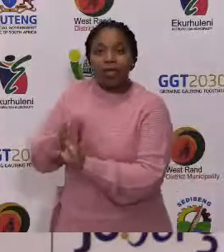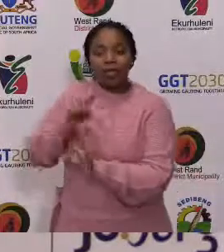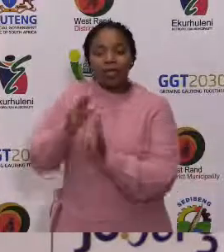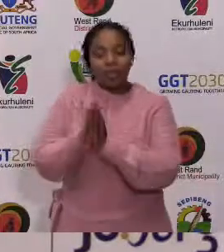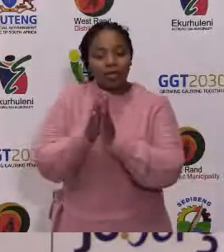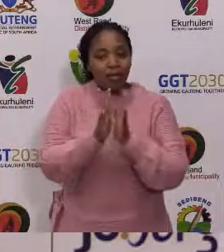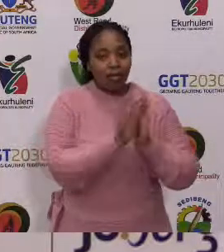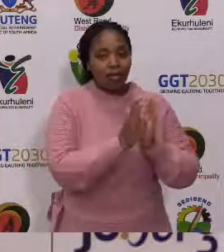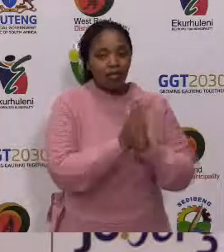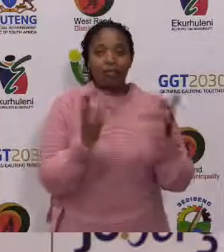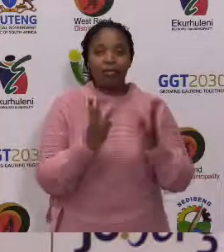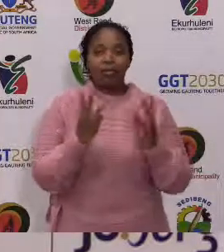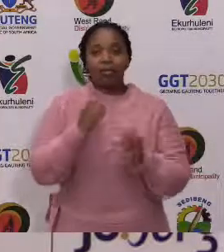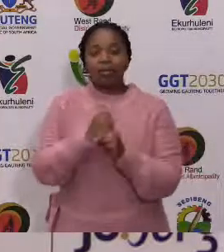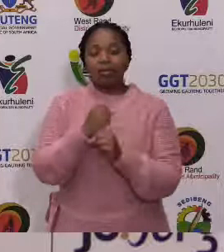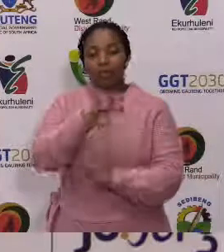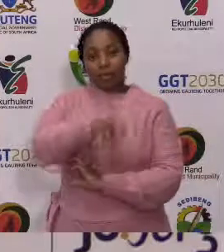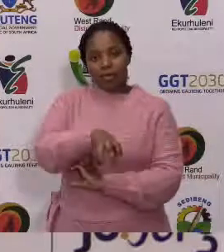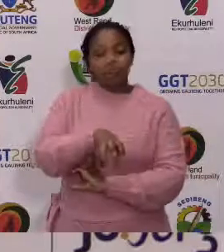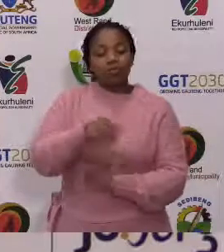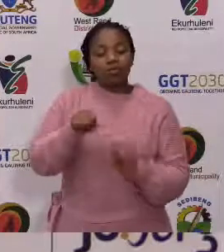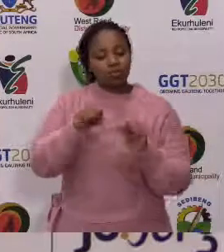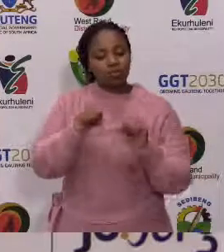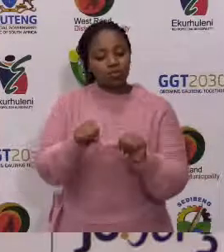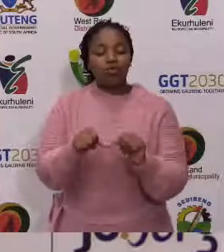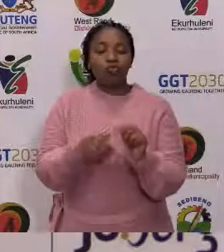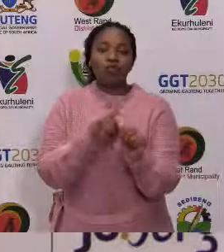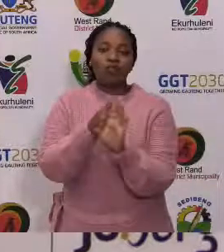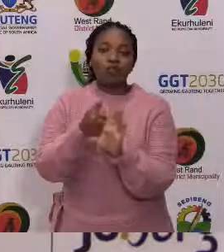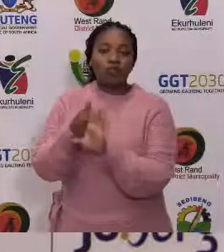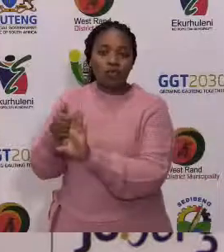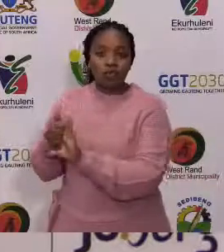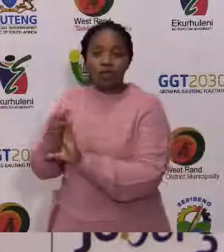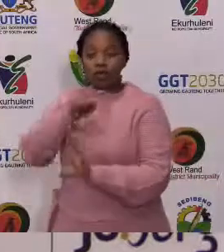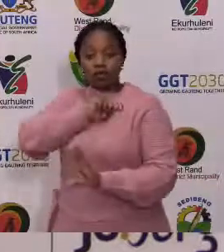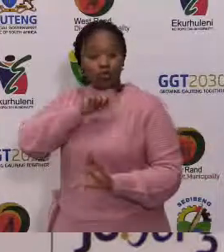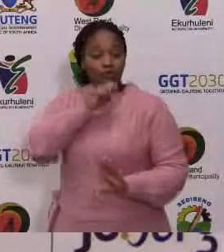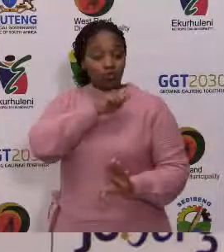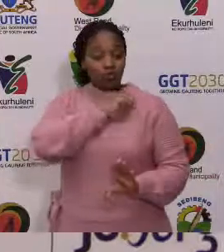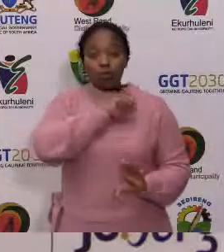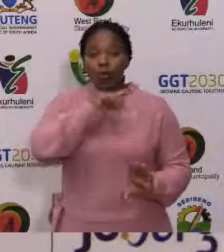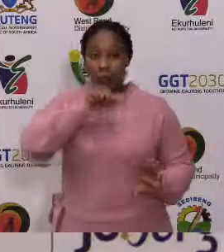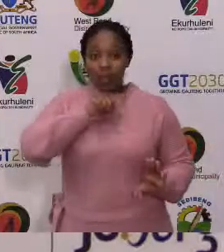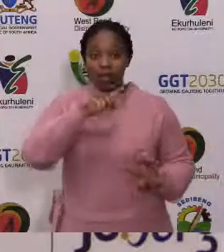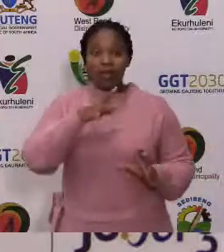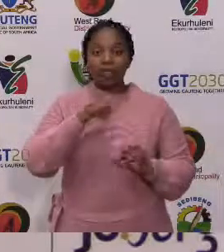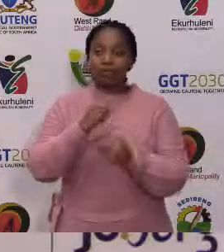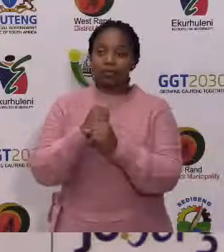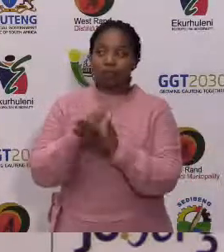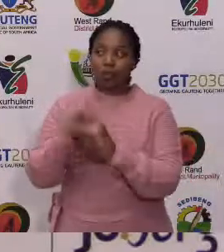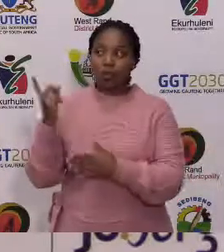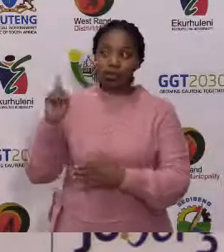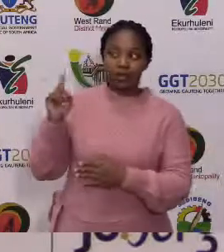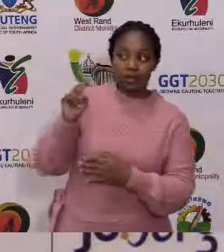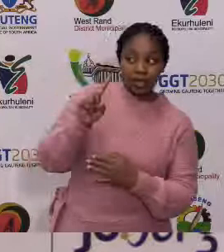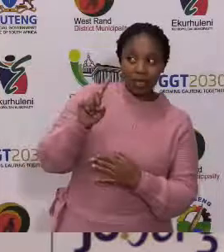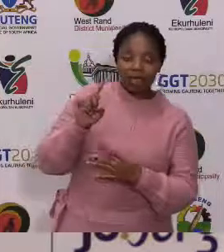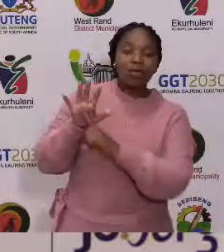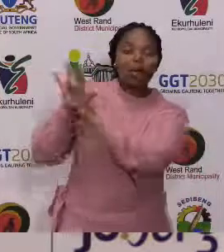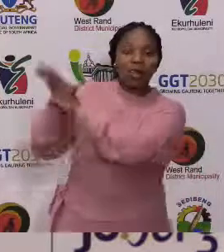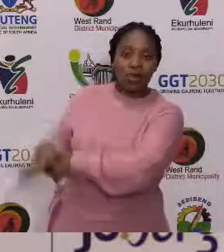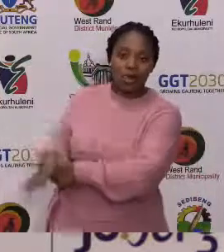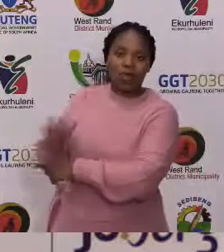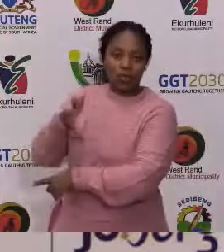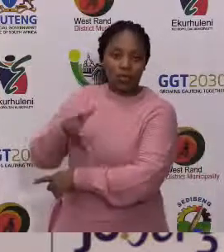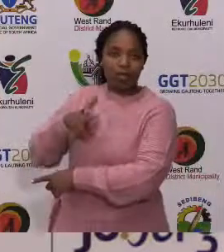province, to continue because we will defeat what is coming ahead of us. This